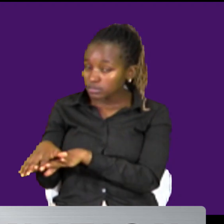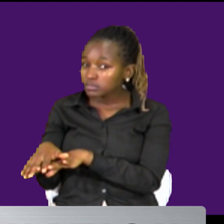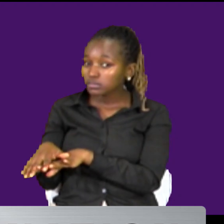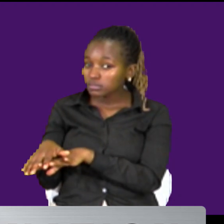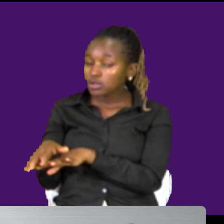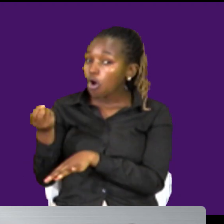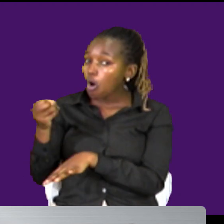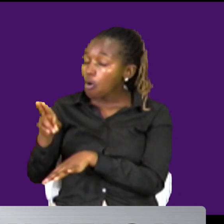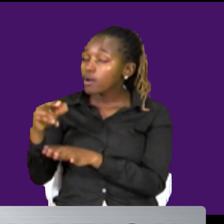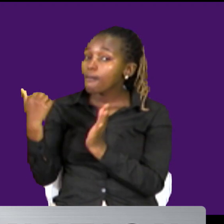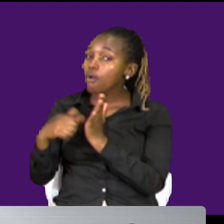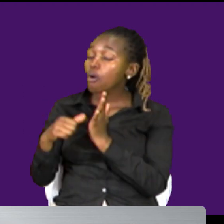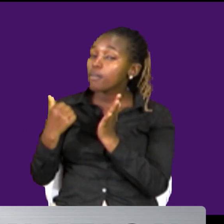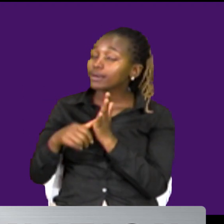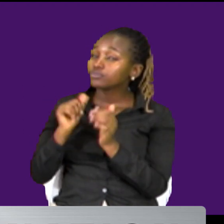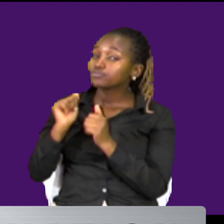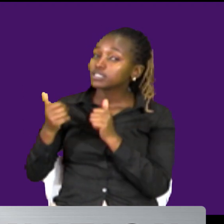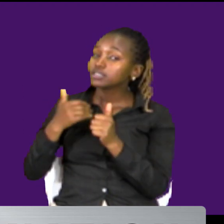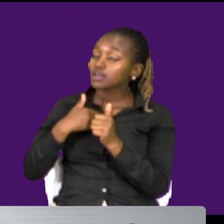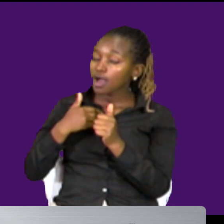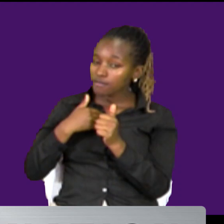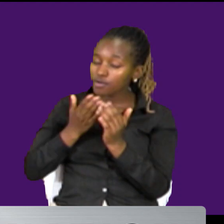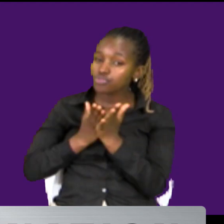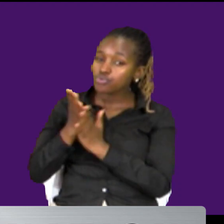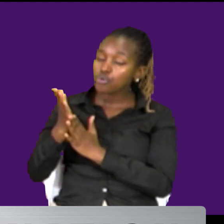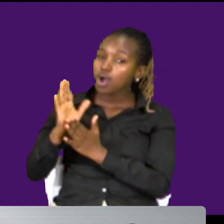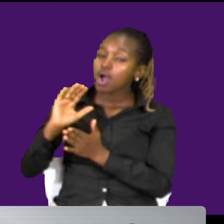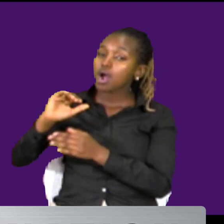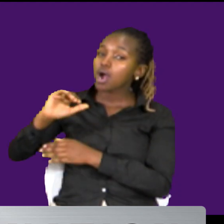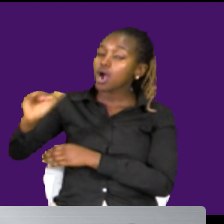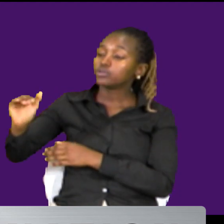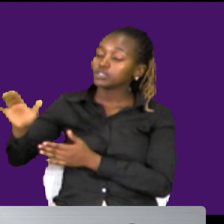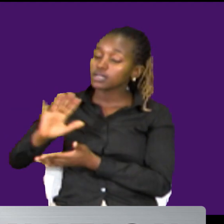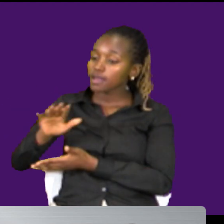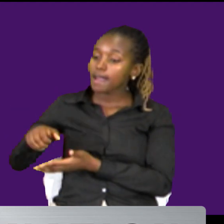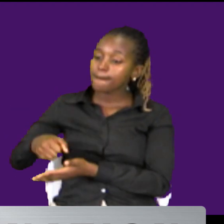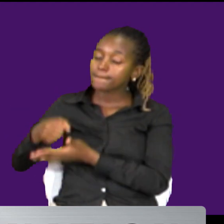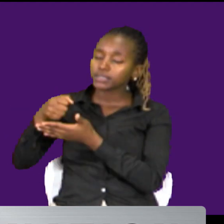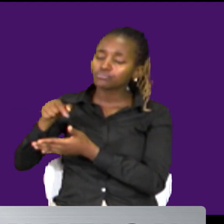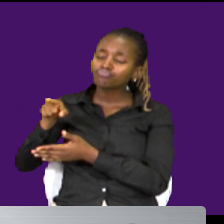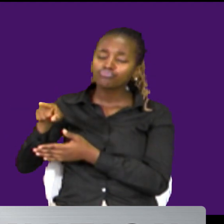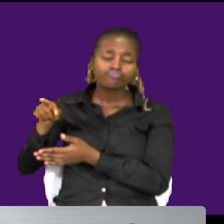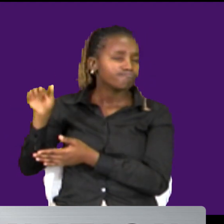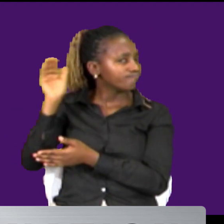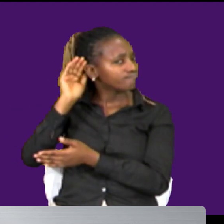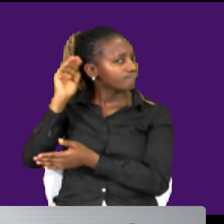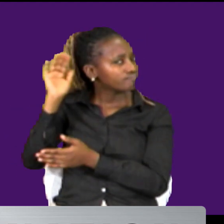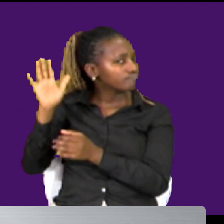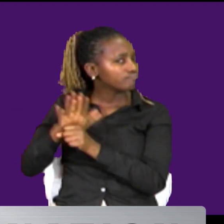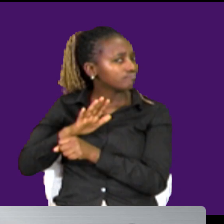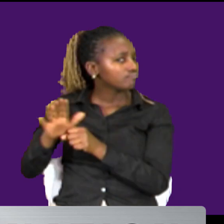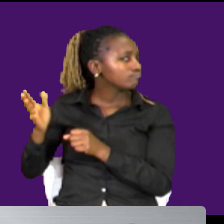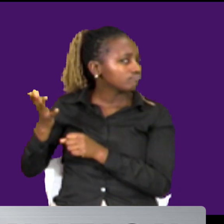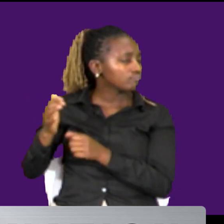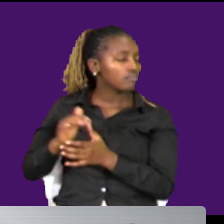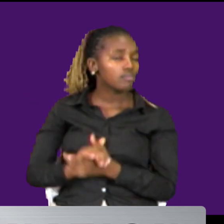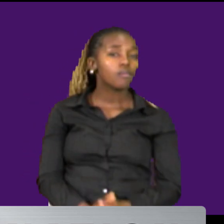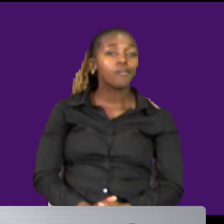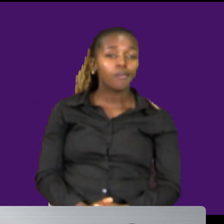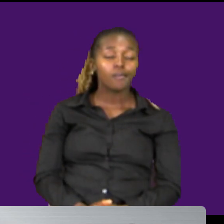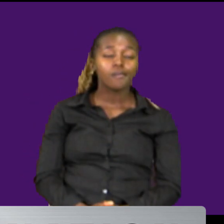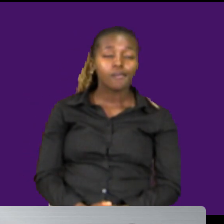the budgeting of counties. Which areas did she address? Did you manage to listen to her? Is she called Nyakango?